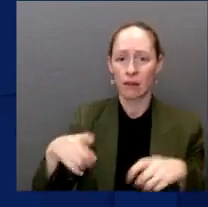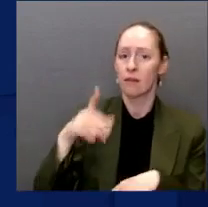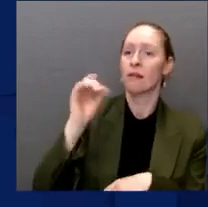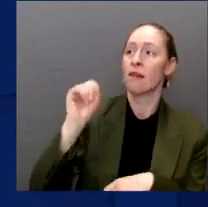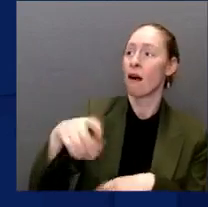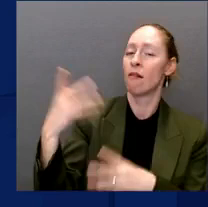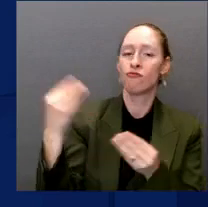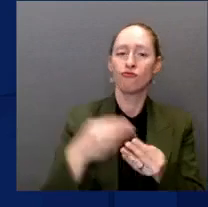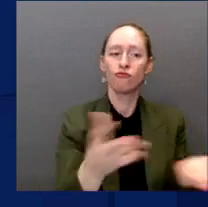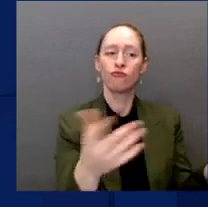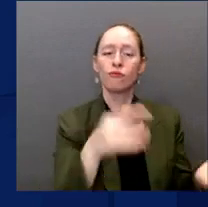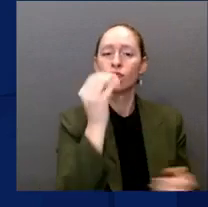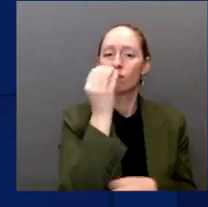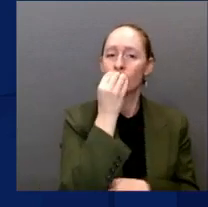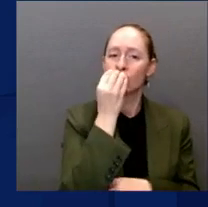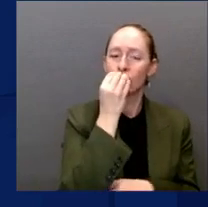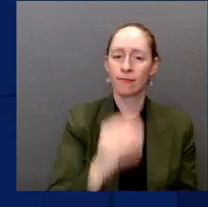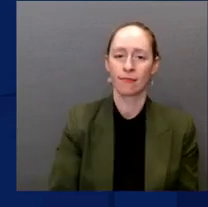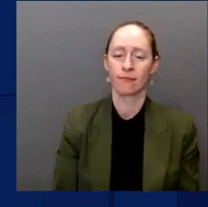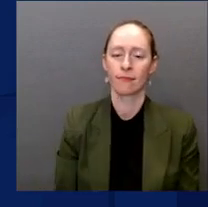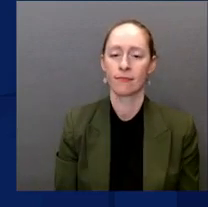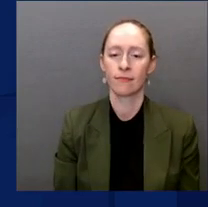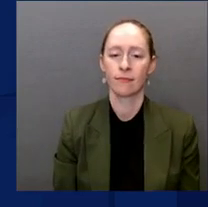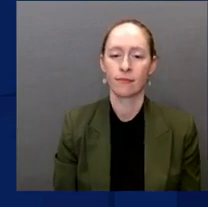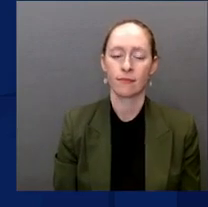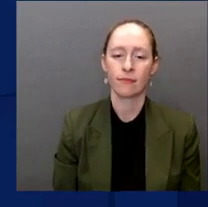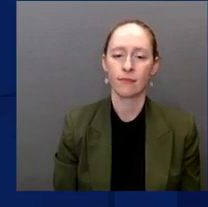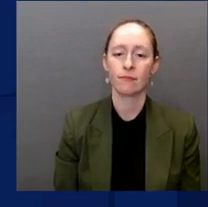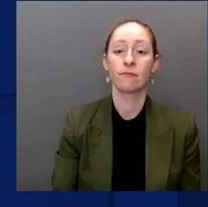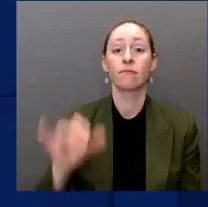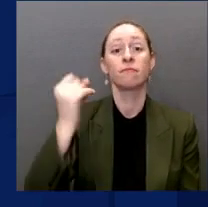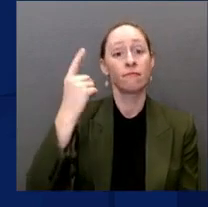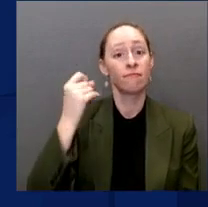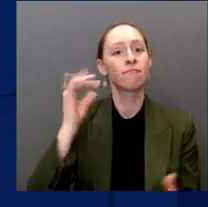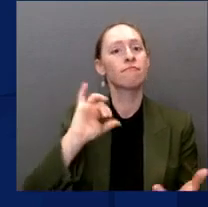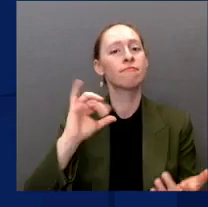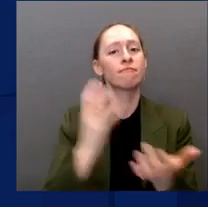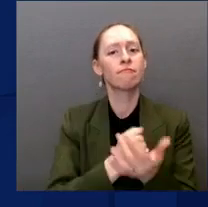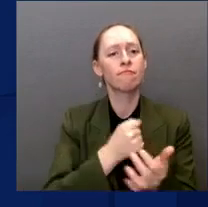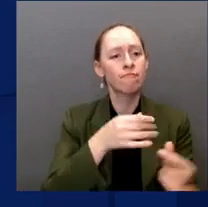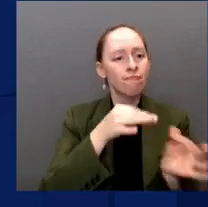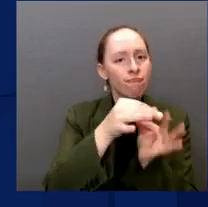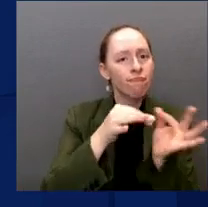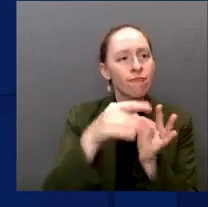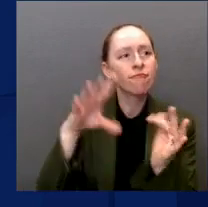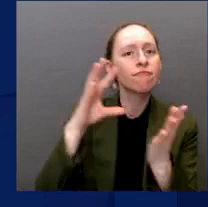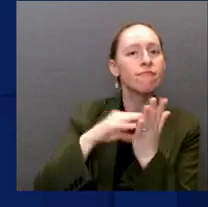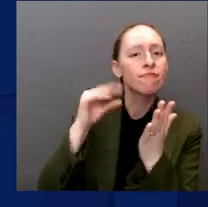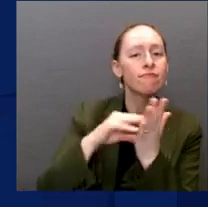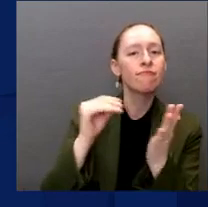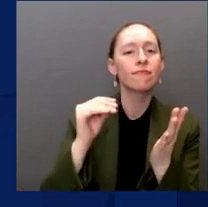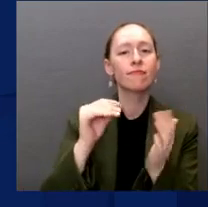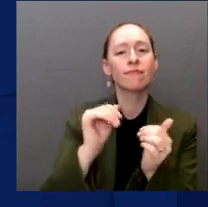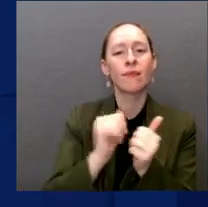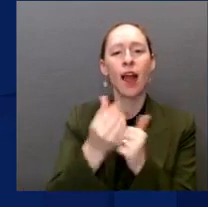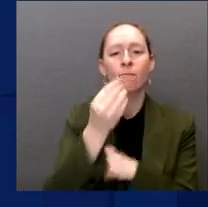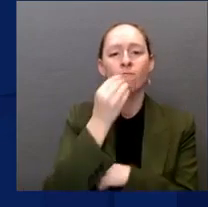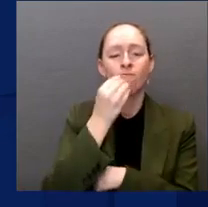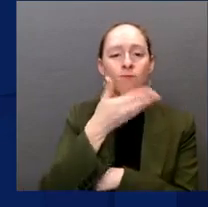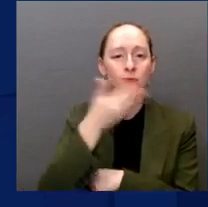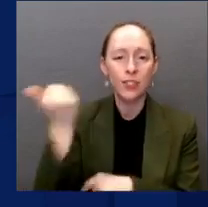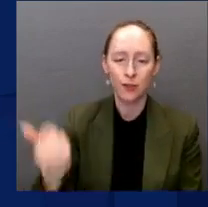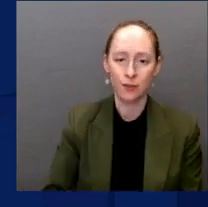Futures initiative. And Meijer, the Midwest super chain store, will receive USDA approval to offer a